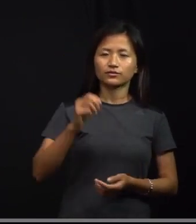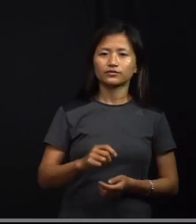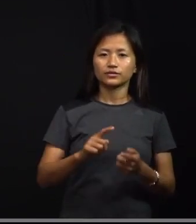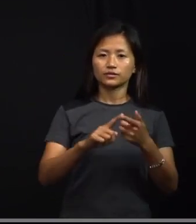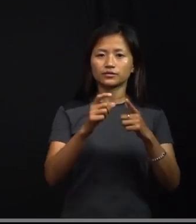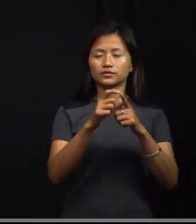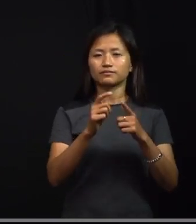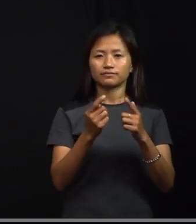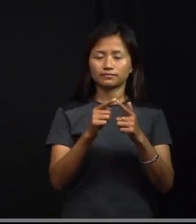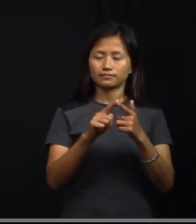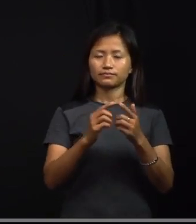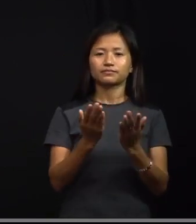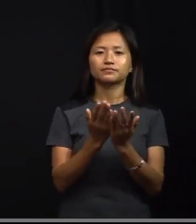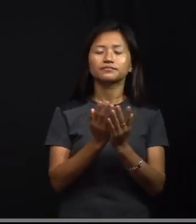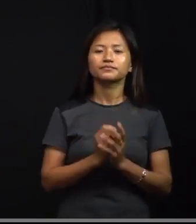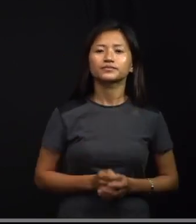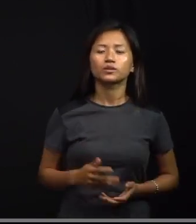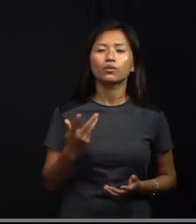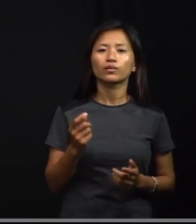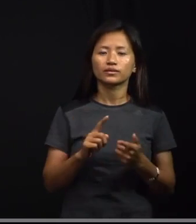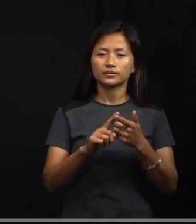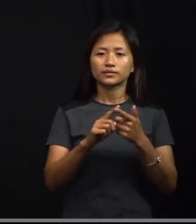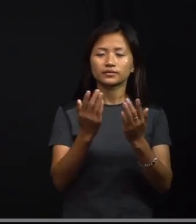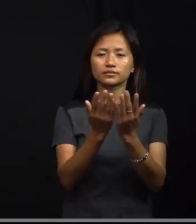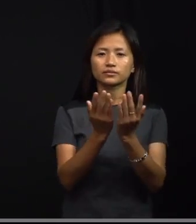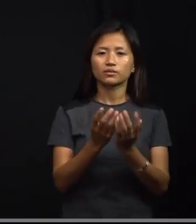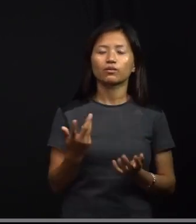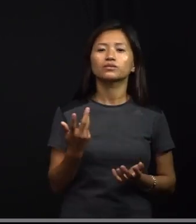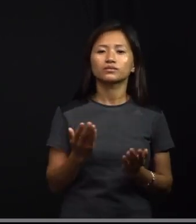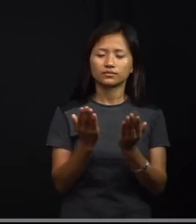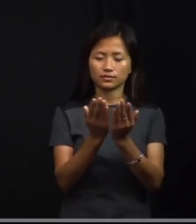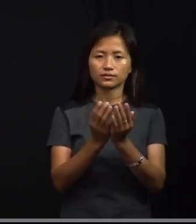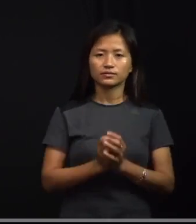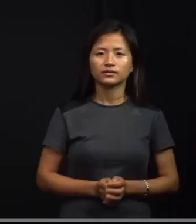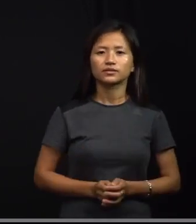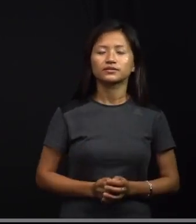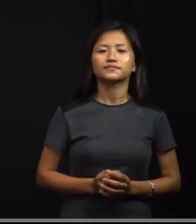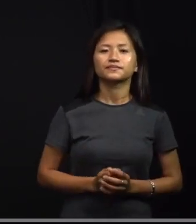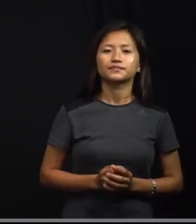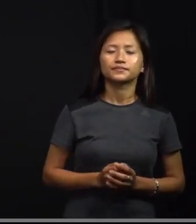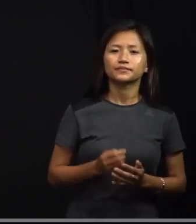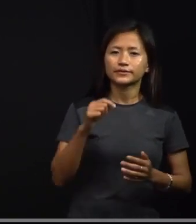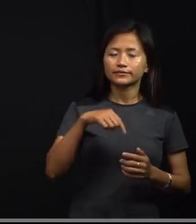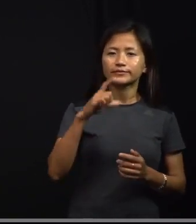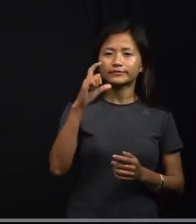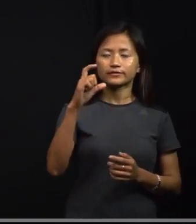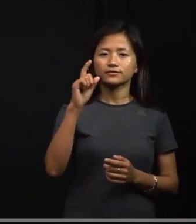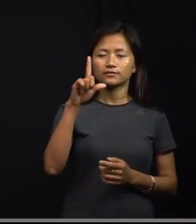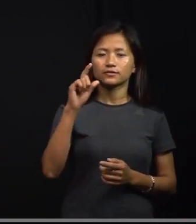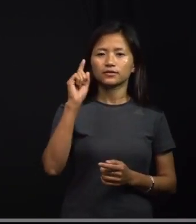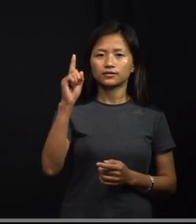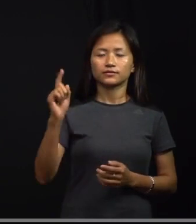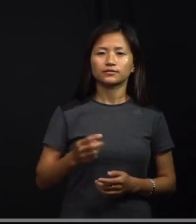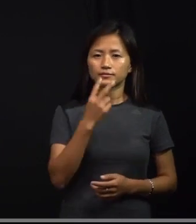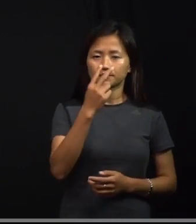question. Why education? Why are we studying education, the subject called education, in class 11?